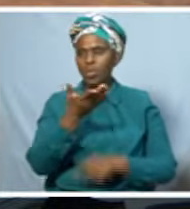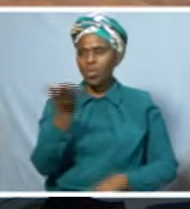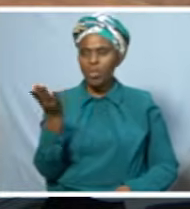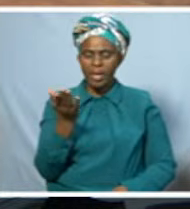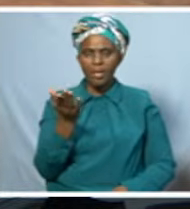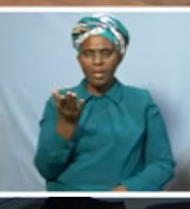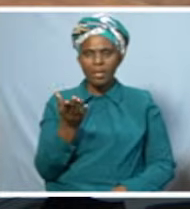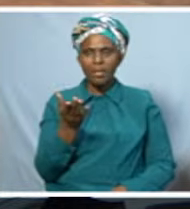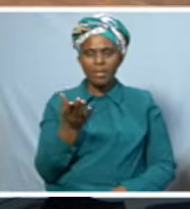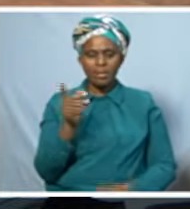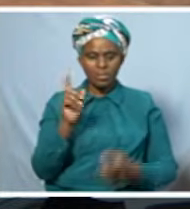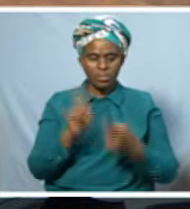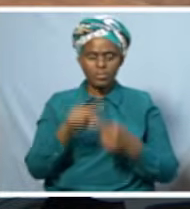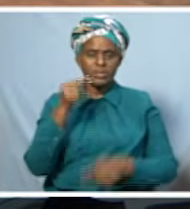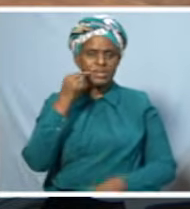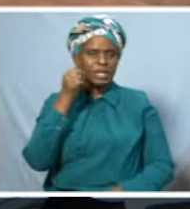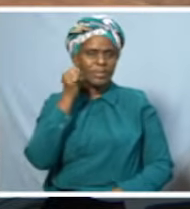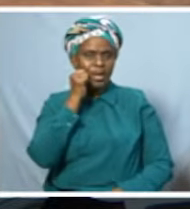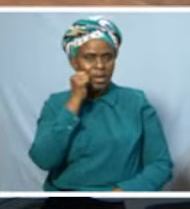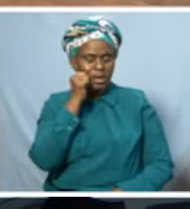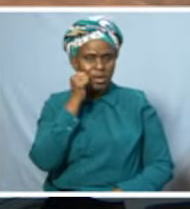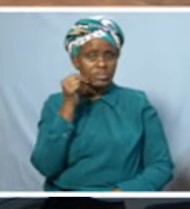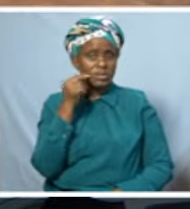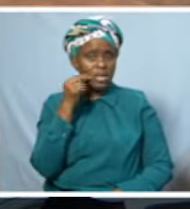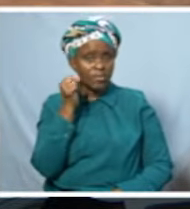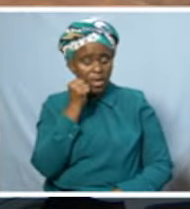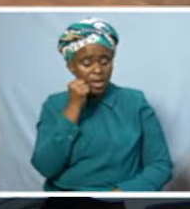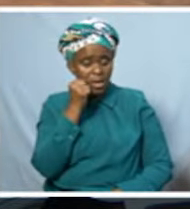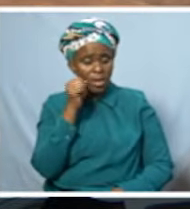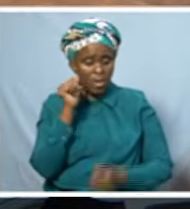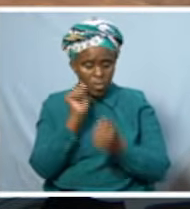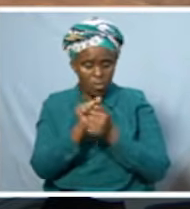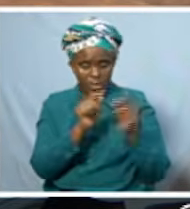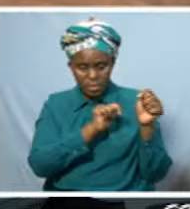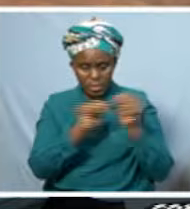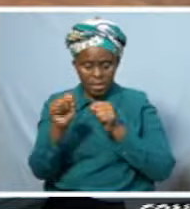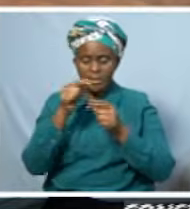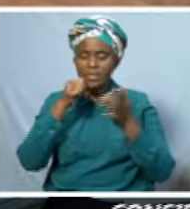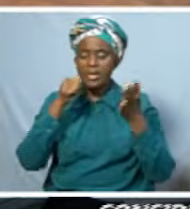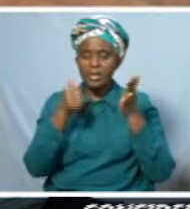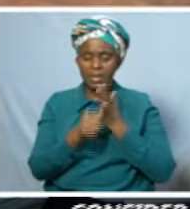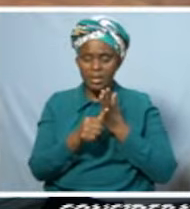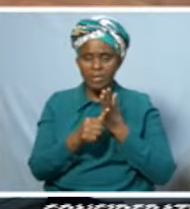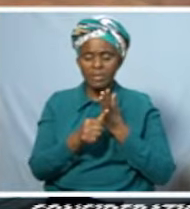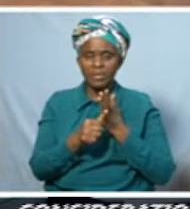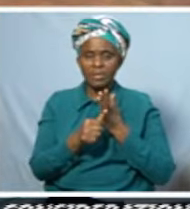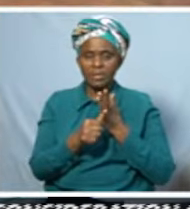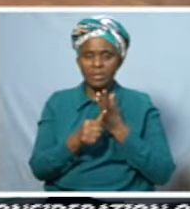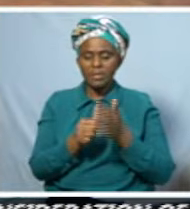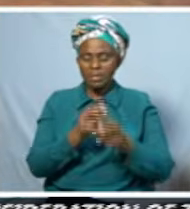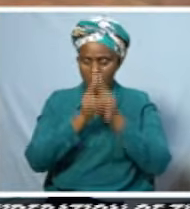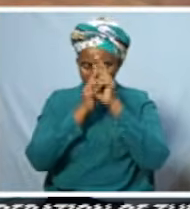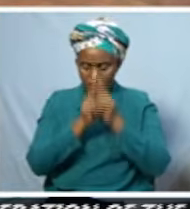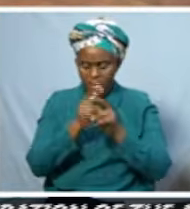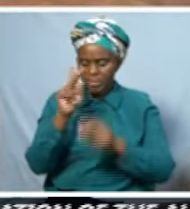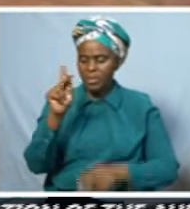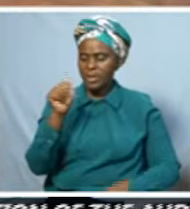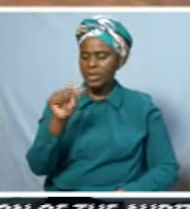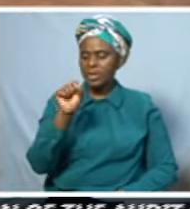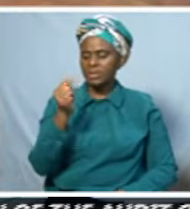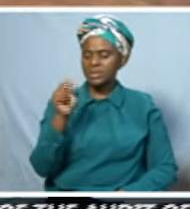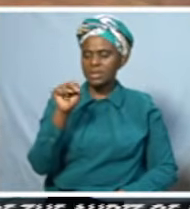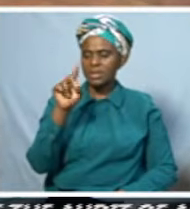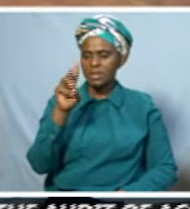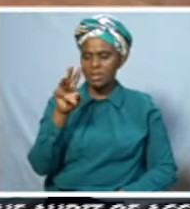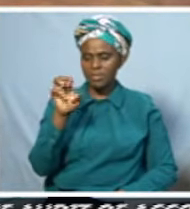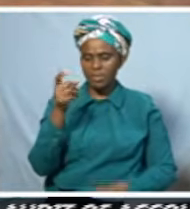were to NSAMA, okay, with a transfer letter that Honorable Kasandwe